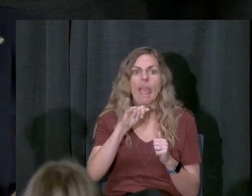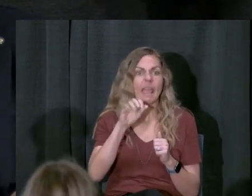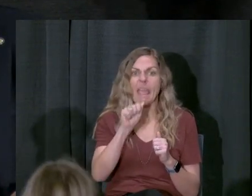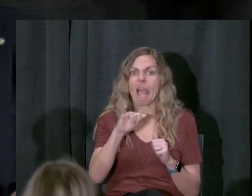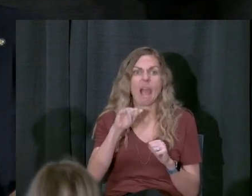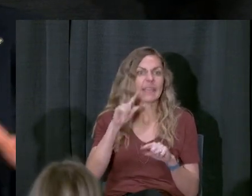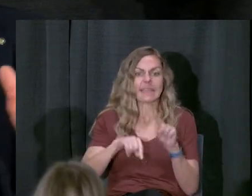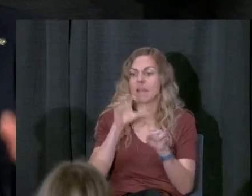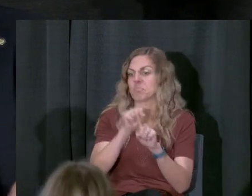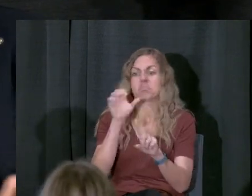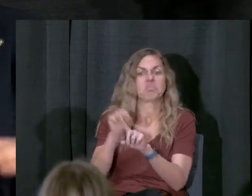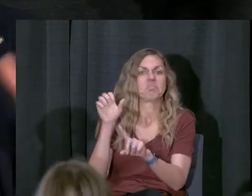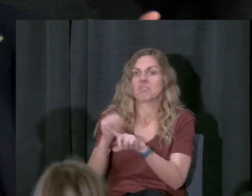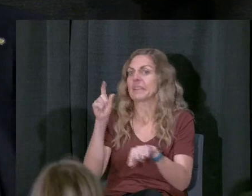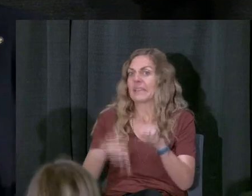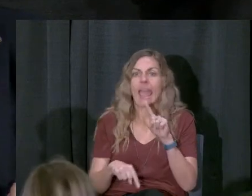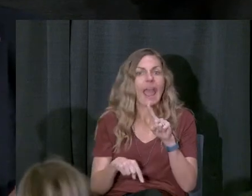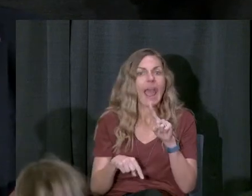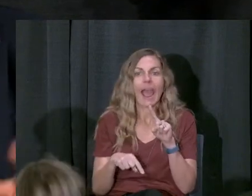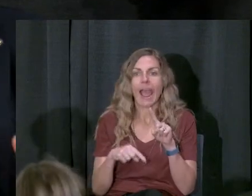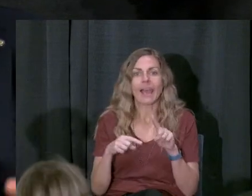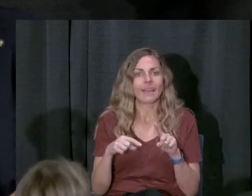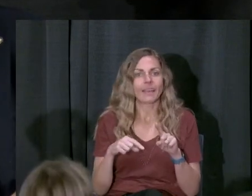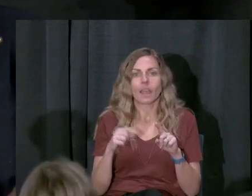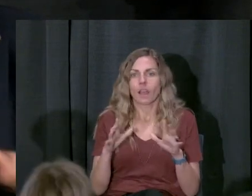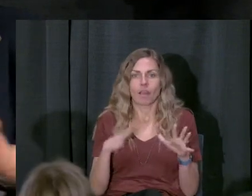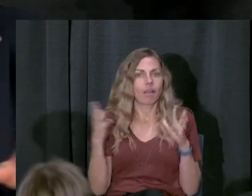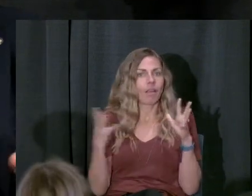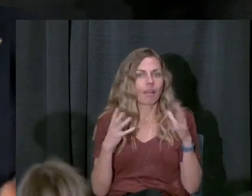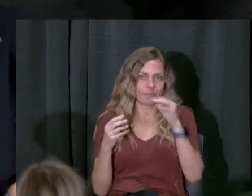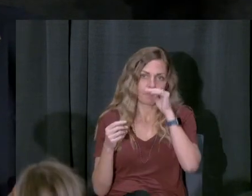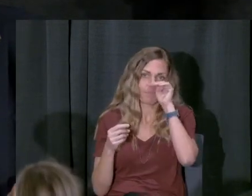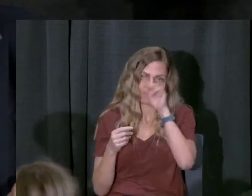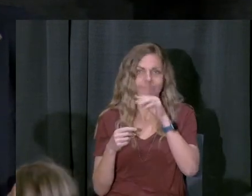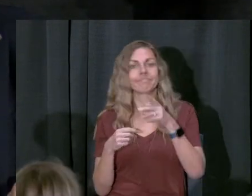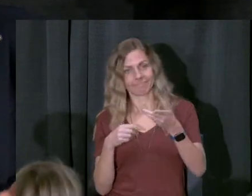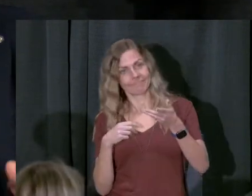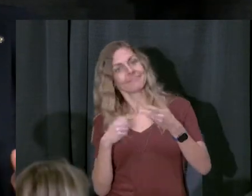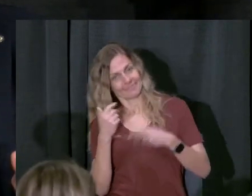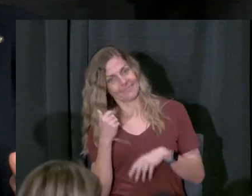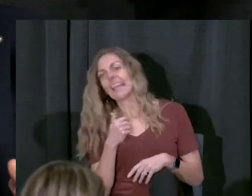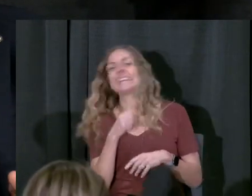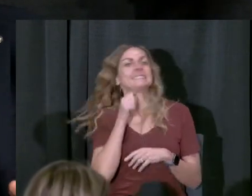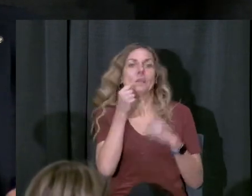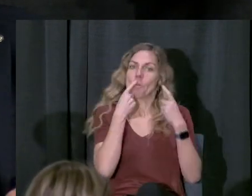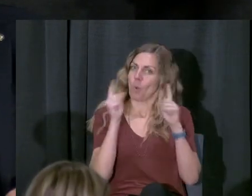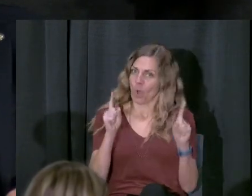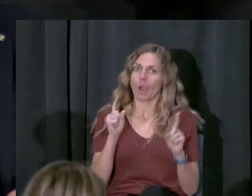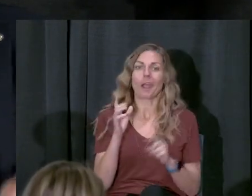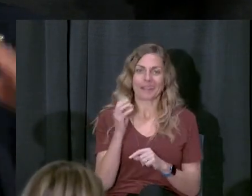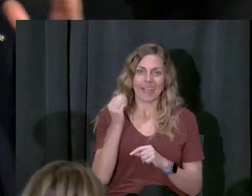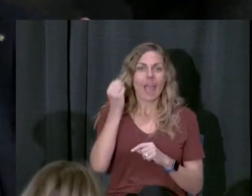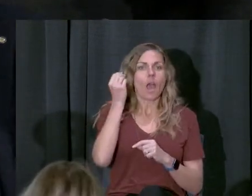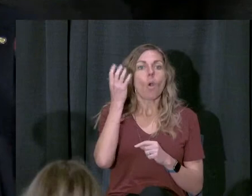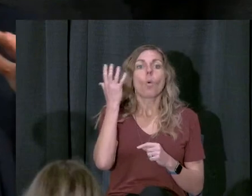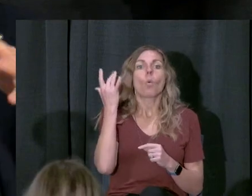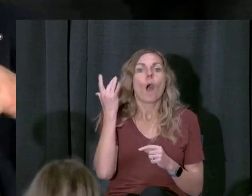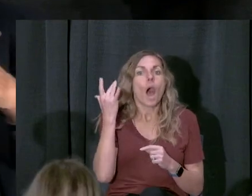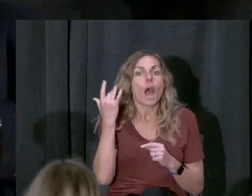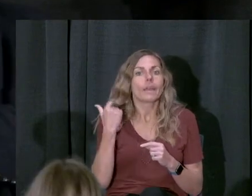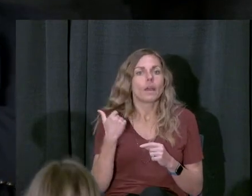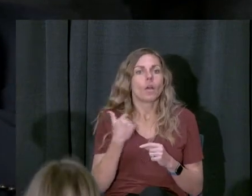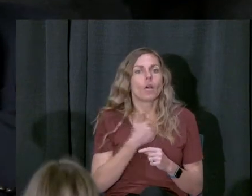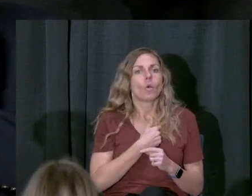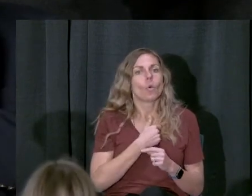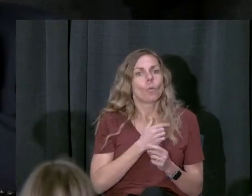It was crap AI or crap voice, you know, like craptions. It just didn't work. And why? Because we forgot about